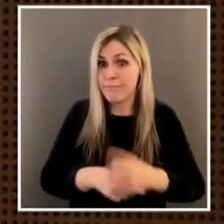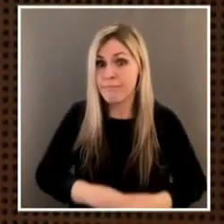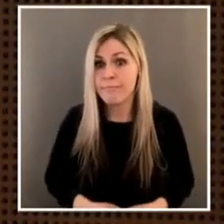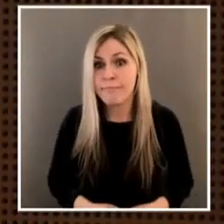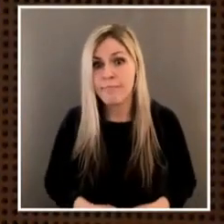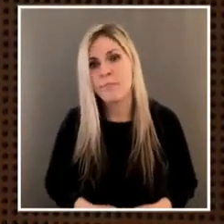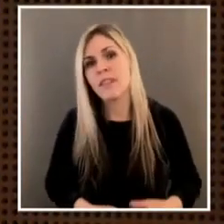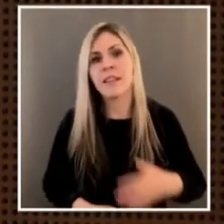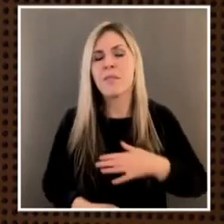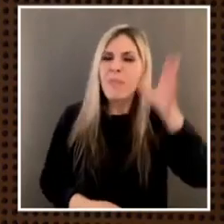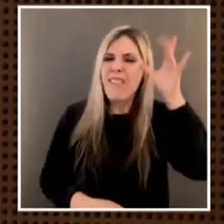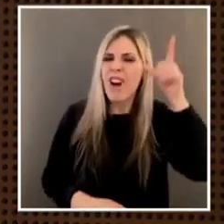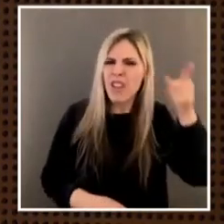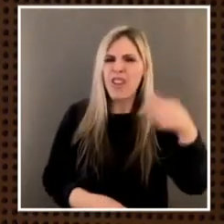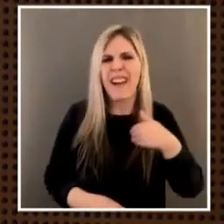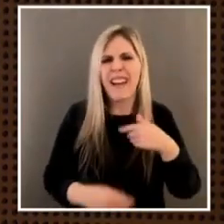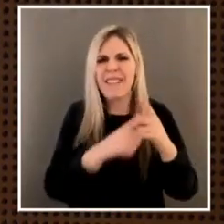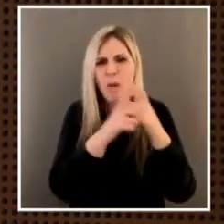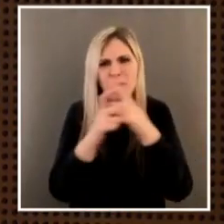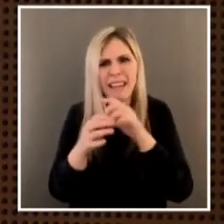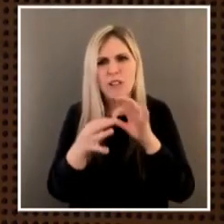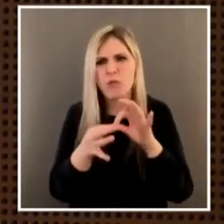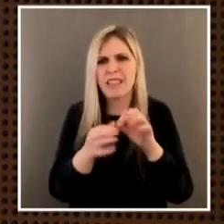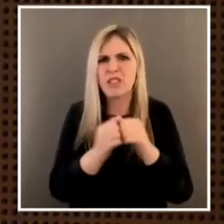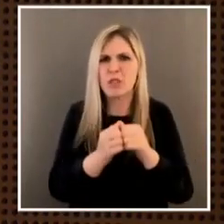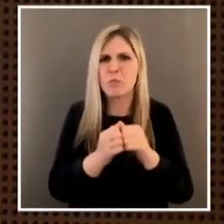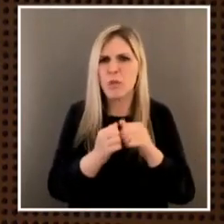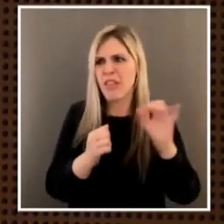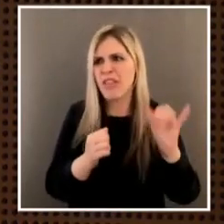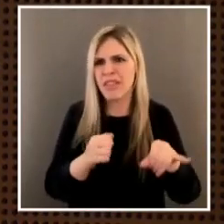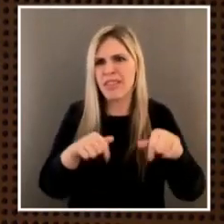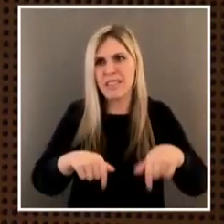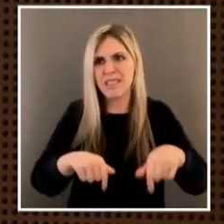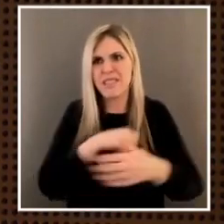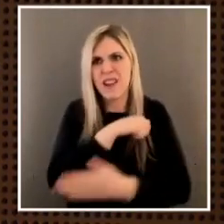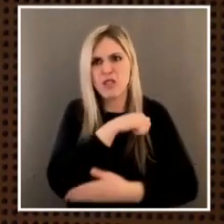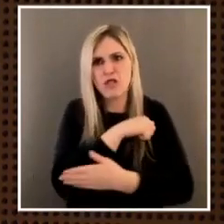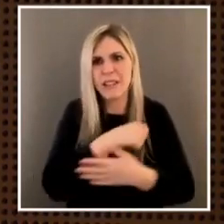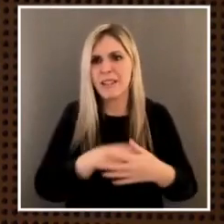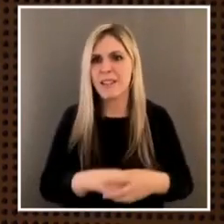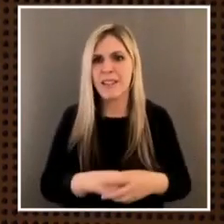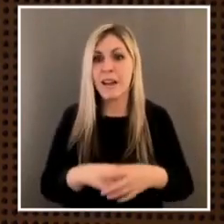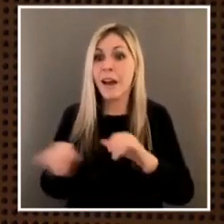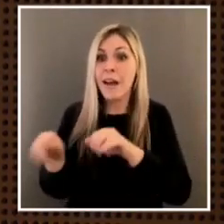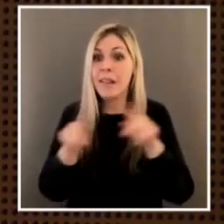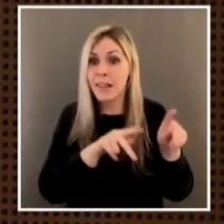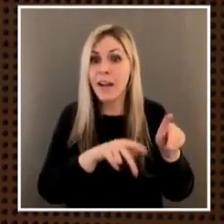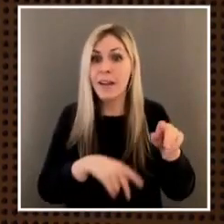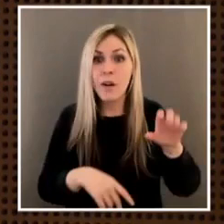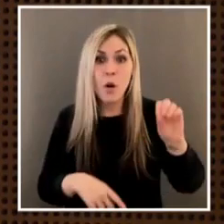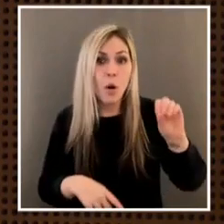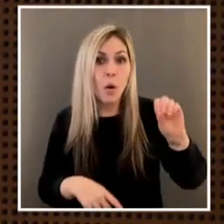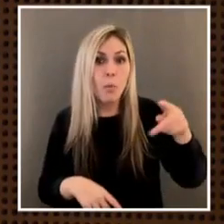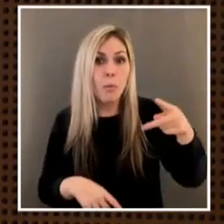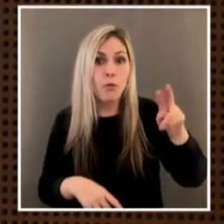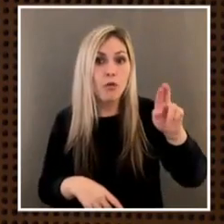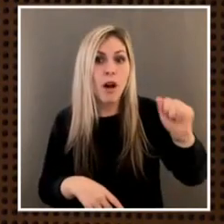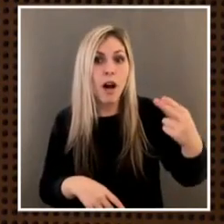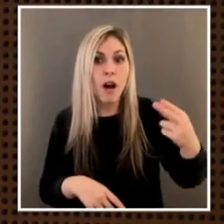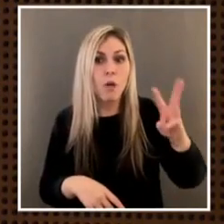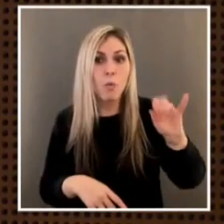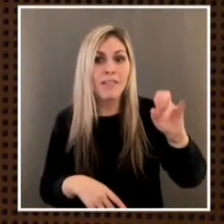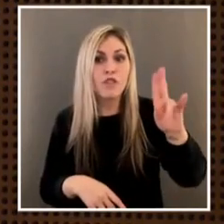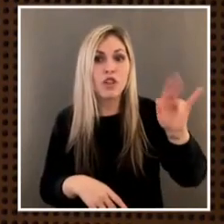father had a complicated relationship with this country. He, like Oprah Winfrey, believed that excellence